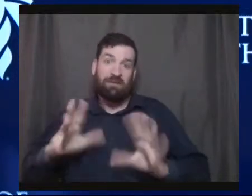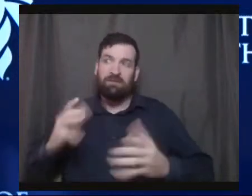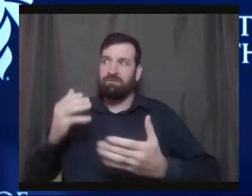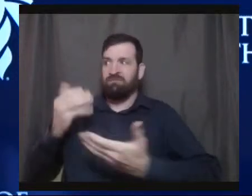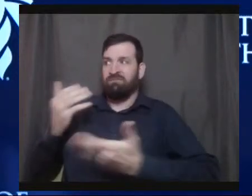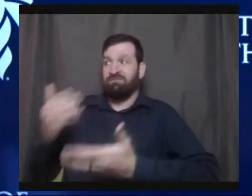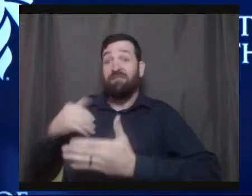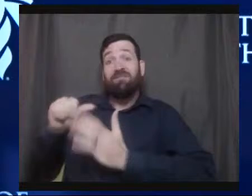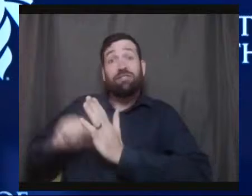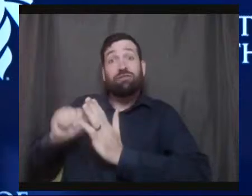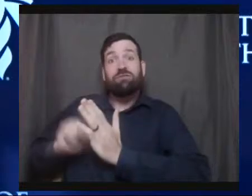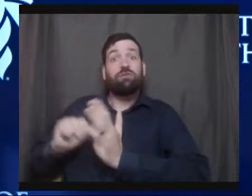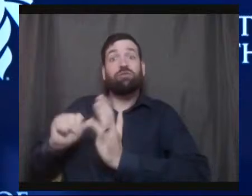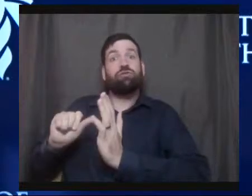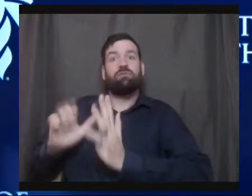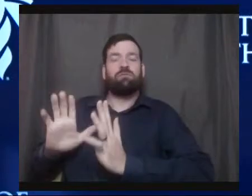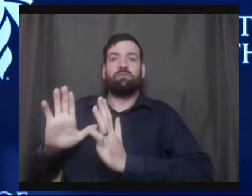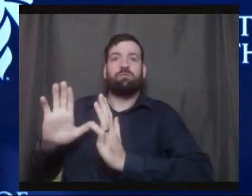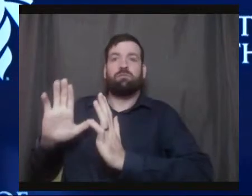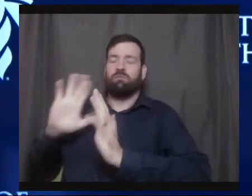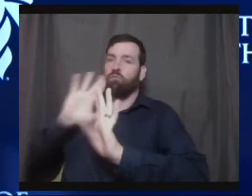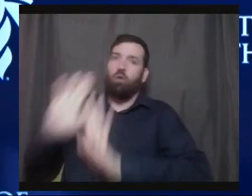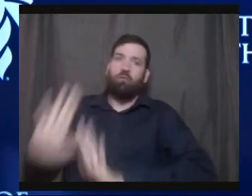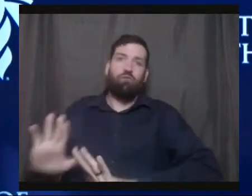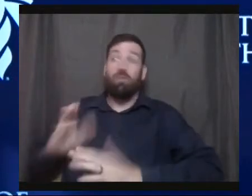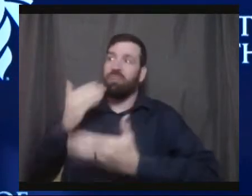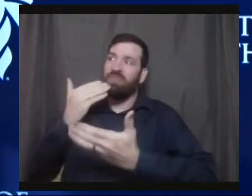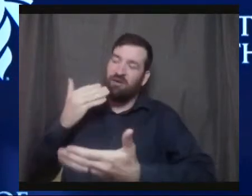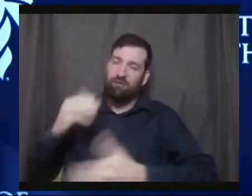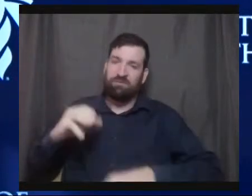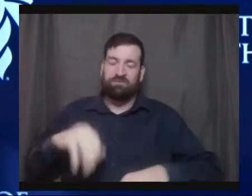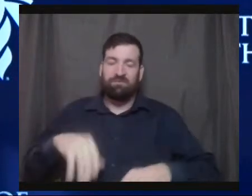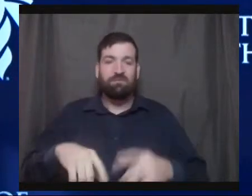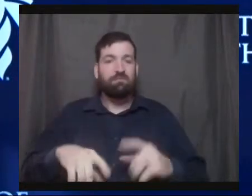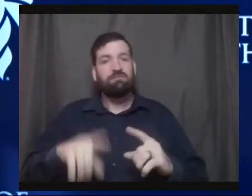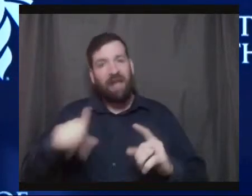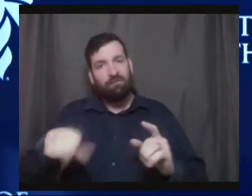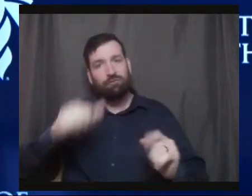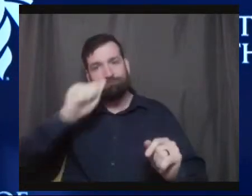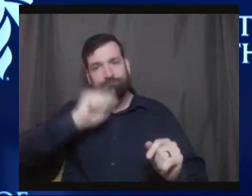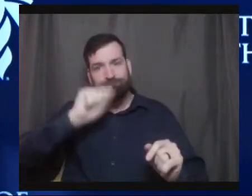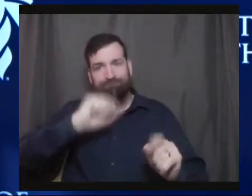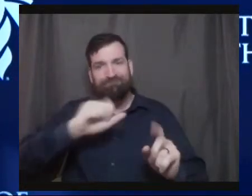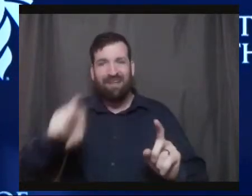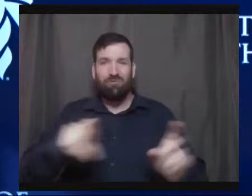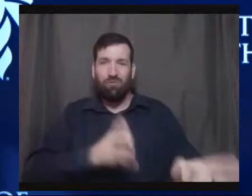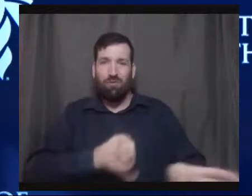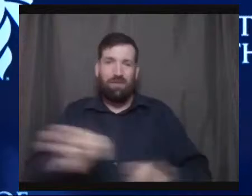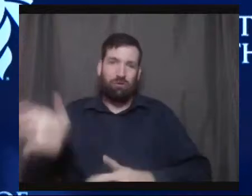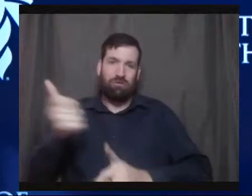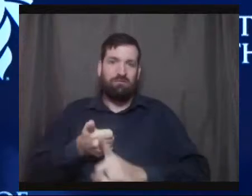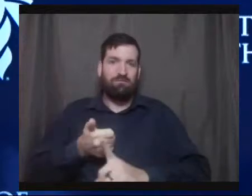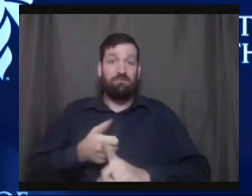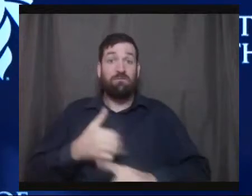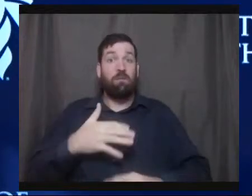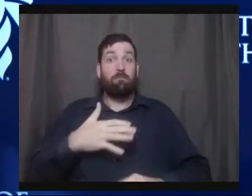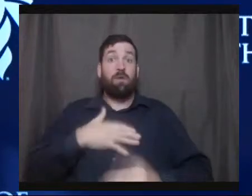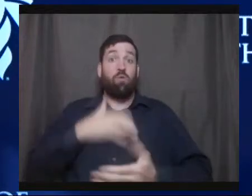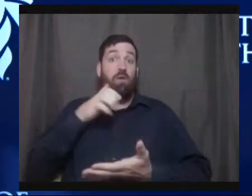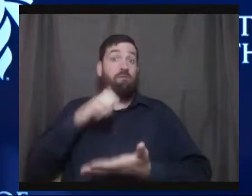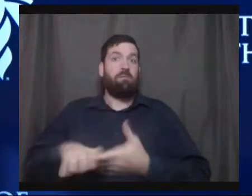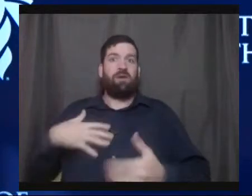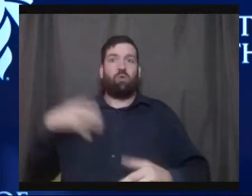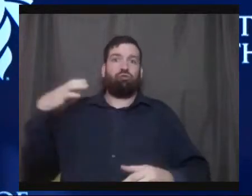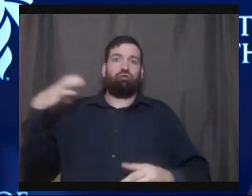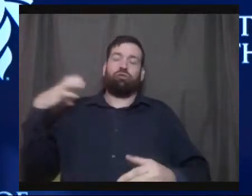And it's something you can push through. You just have to prepare yourself. And again, my wife, my coach, was great at that.